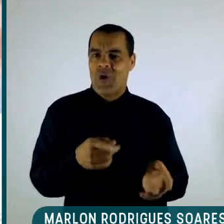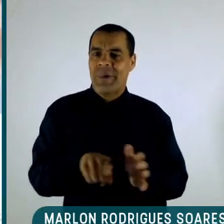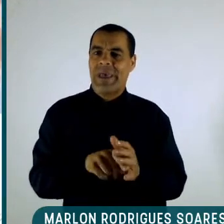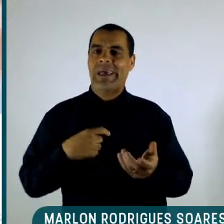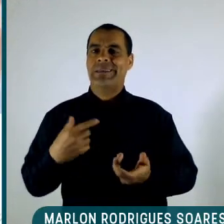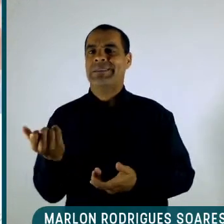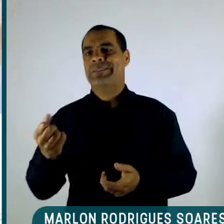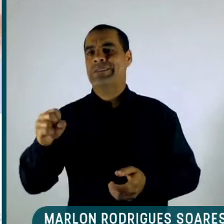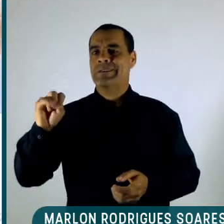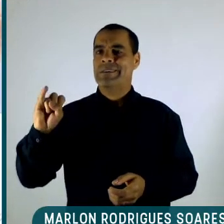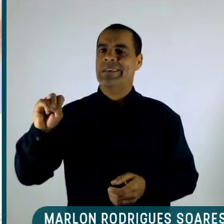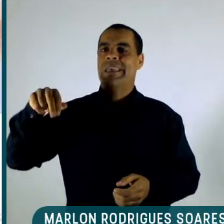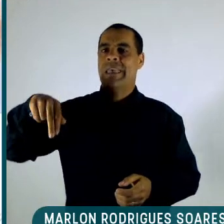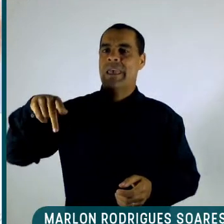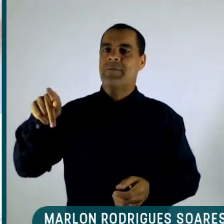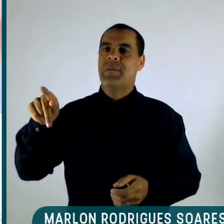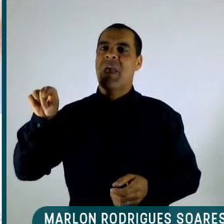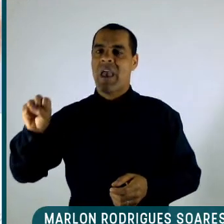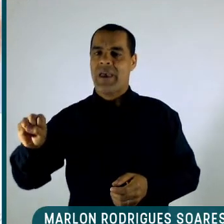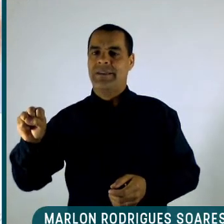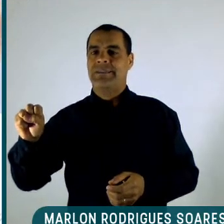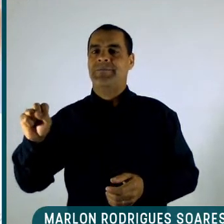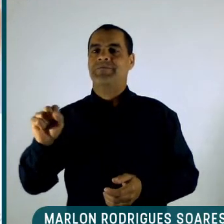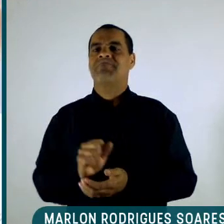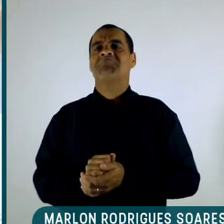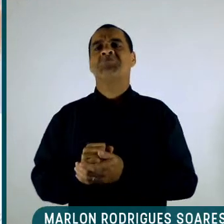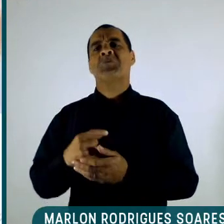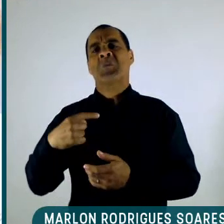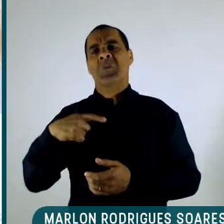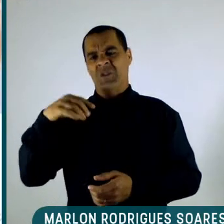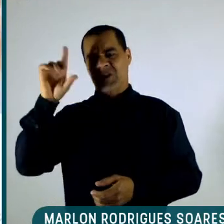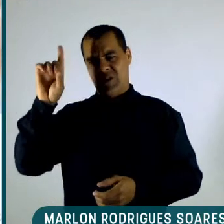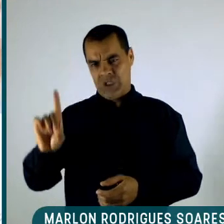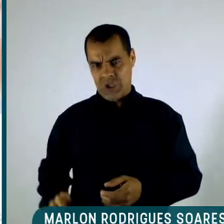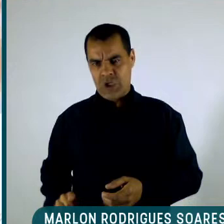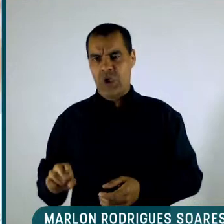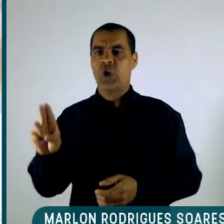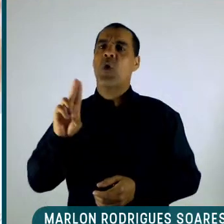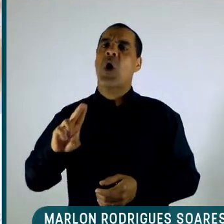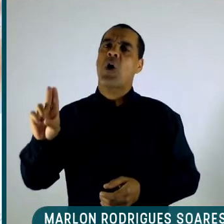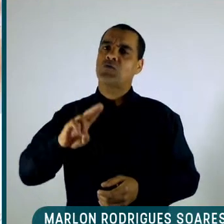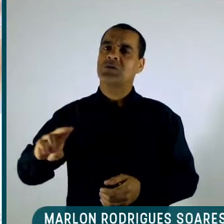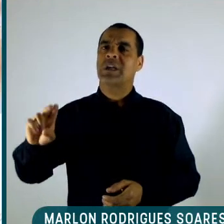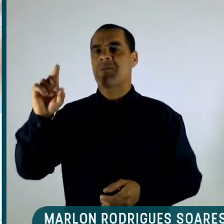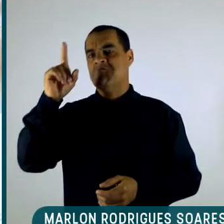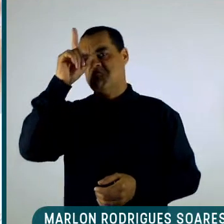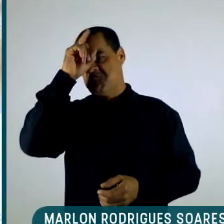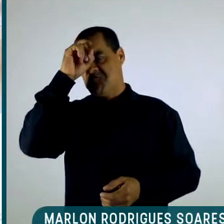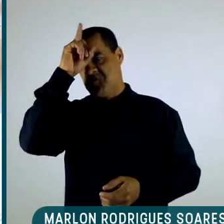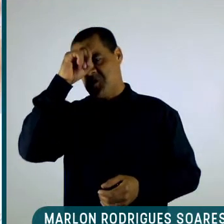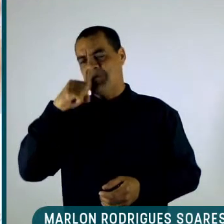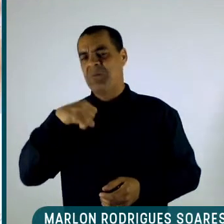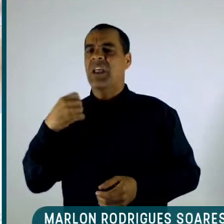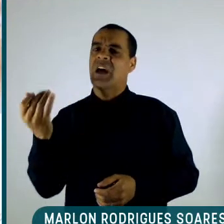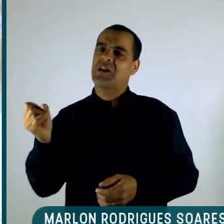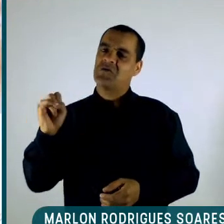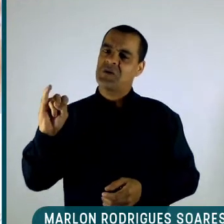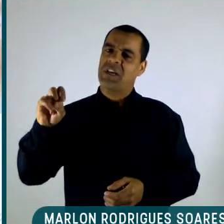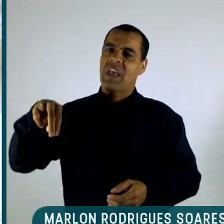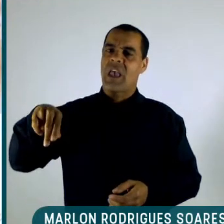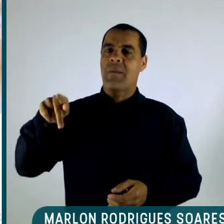people that were former workers, they had the right to use